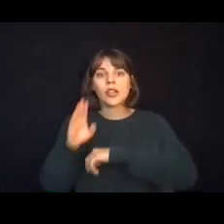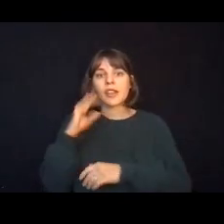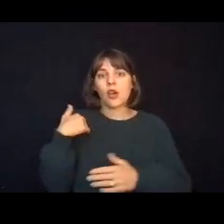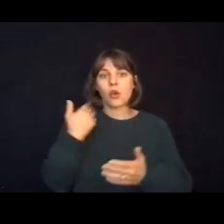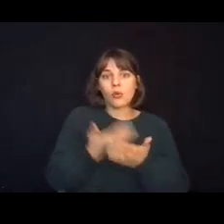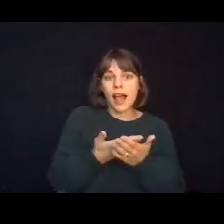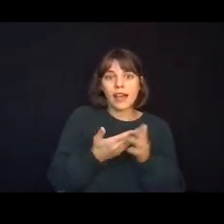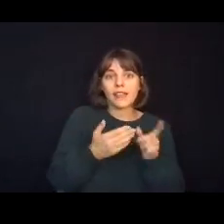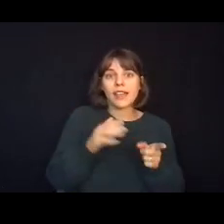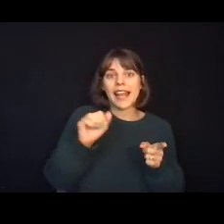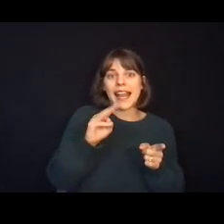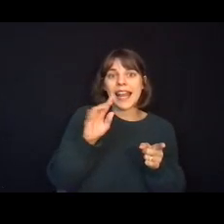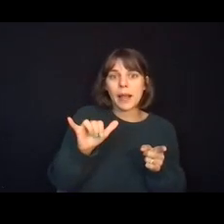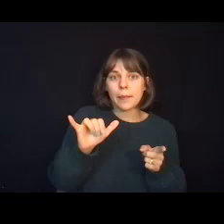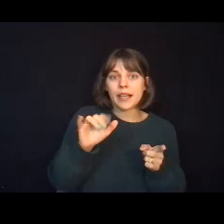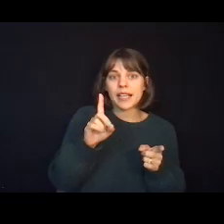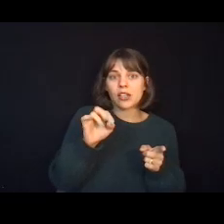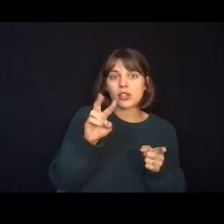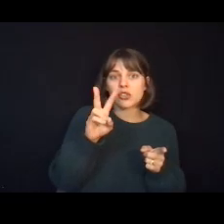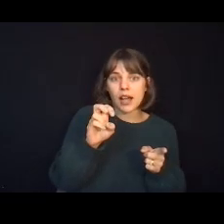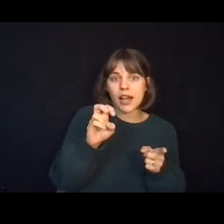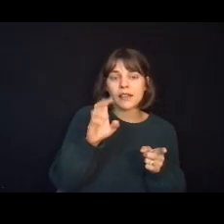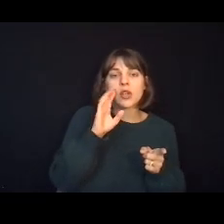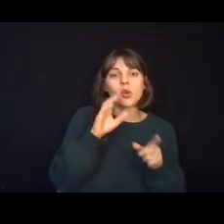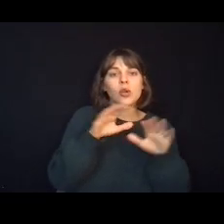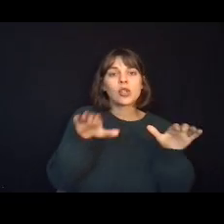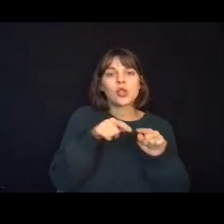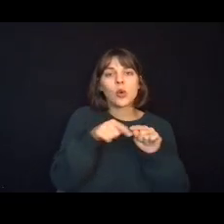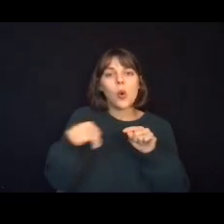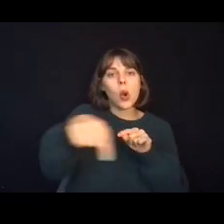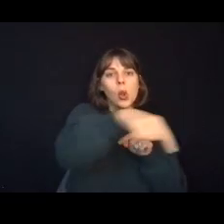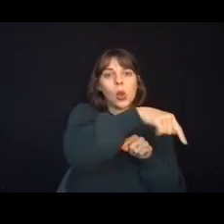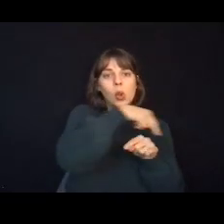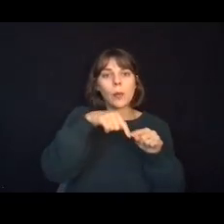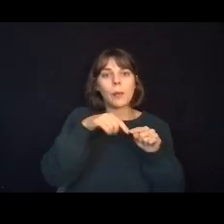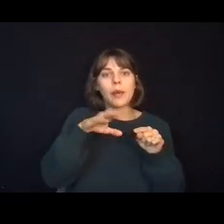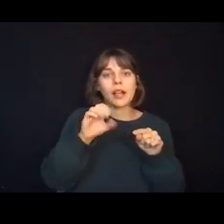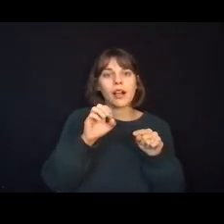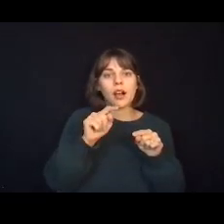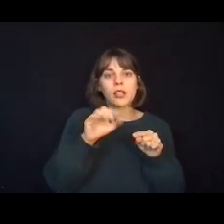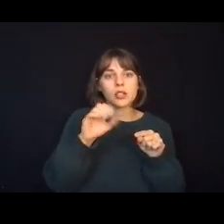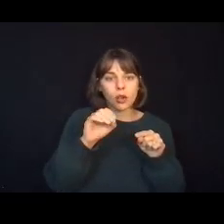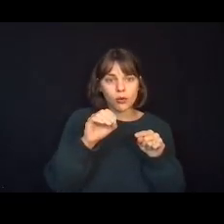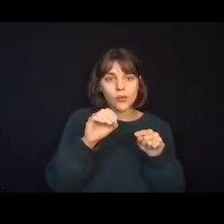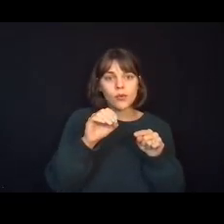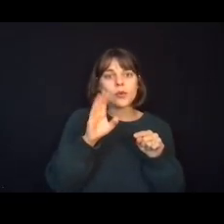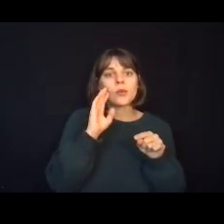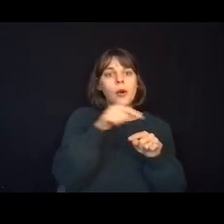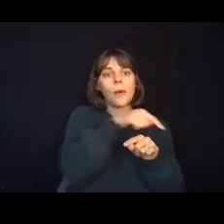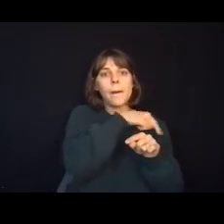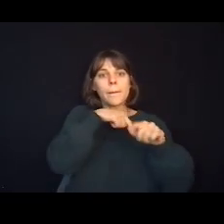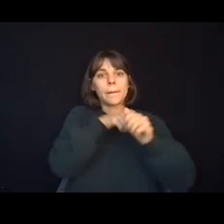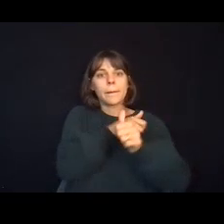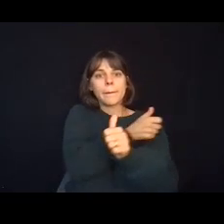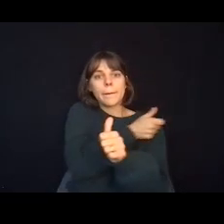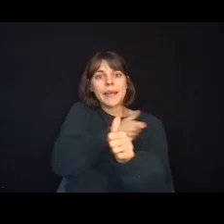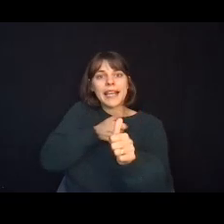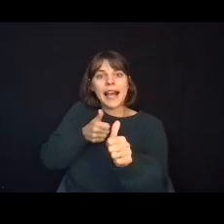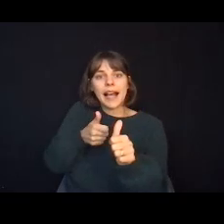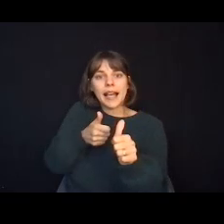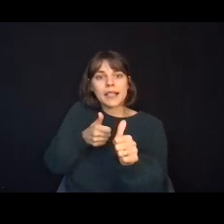what we call the Costco loop, and then go back to layover behind the waterfront storefronts where we have an agreed upon layover